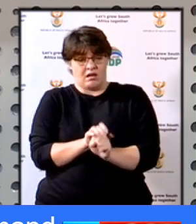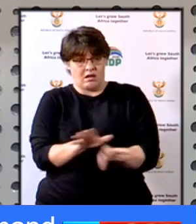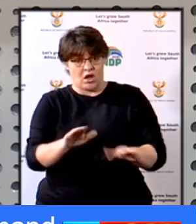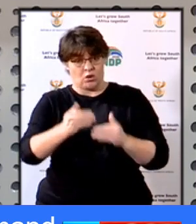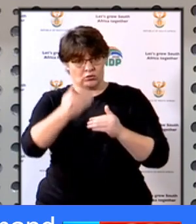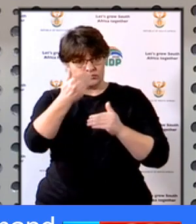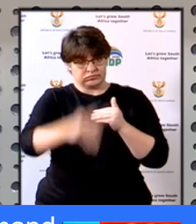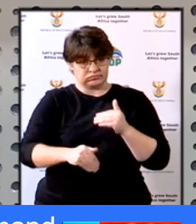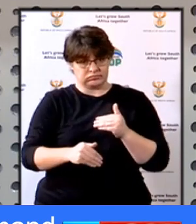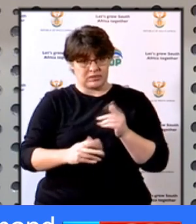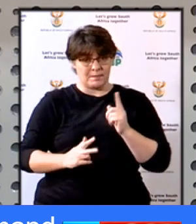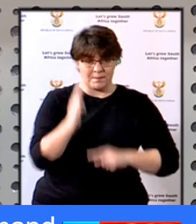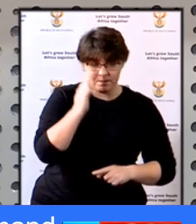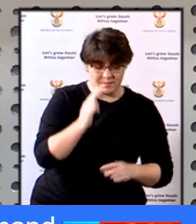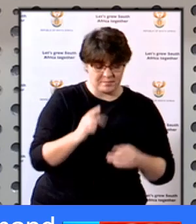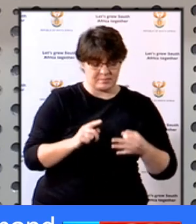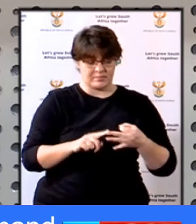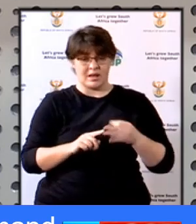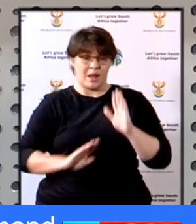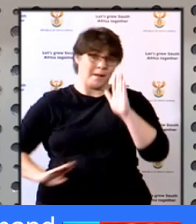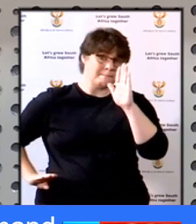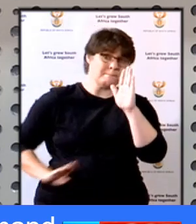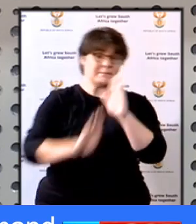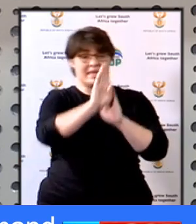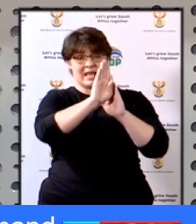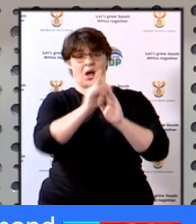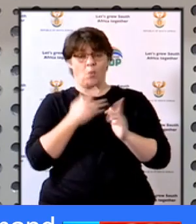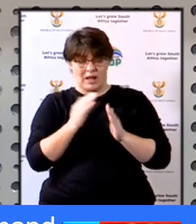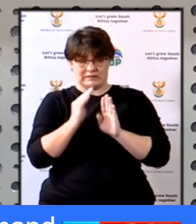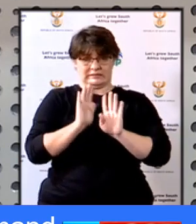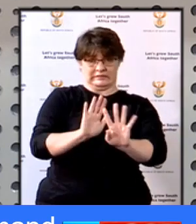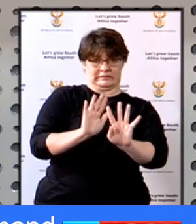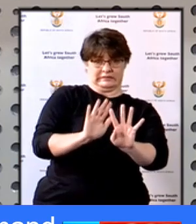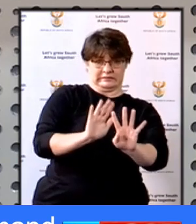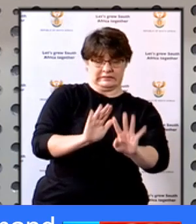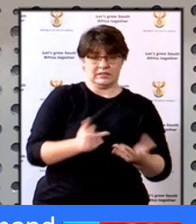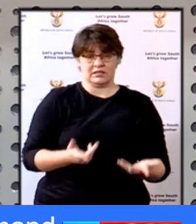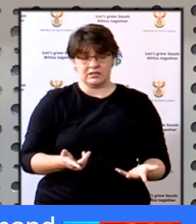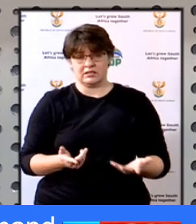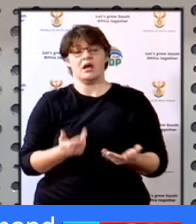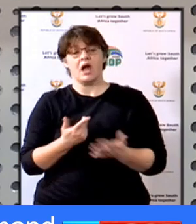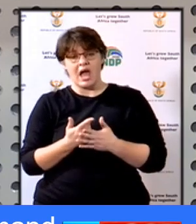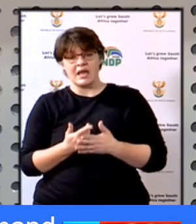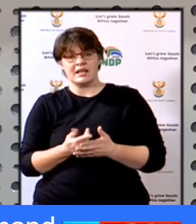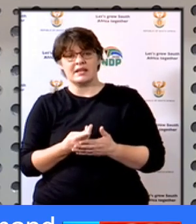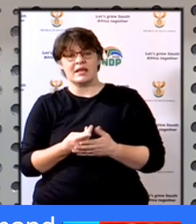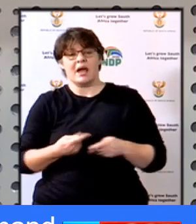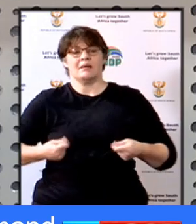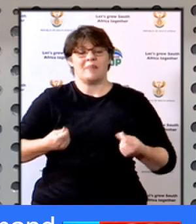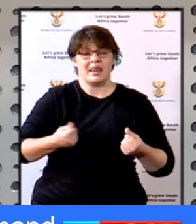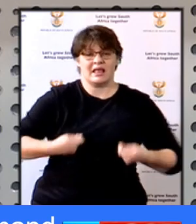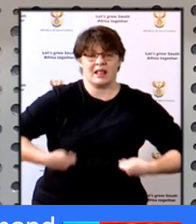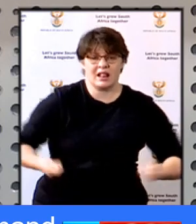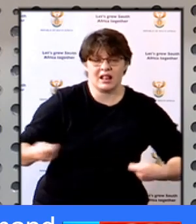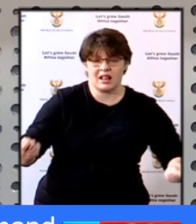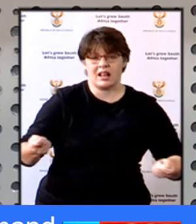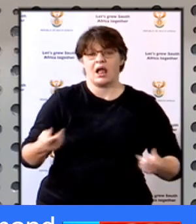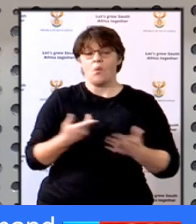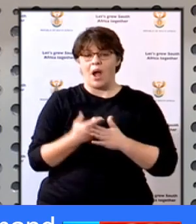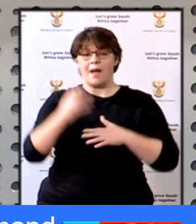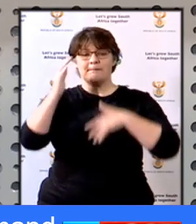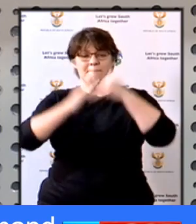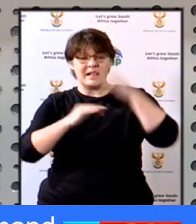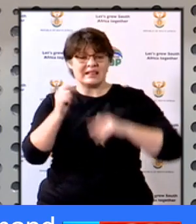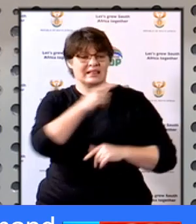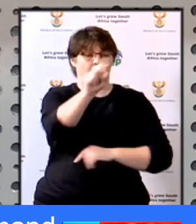infection, pushing out the peak as far as we can, putting more effort, money and resources into building